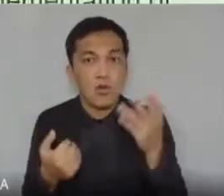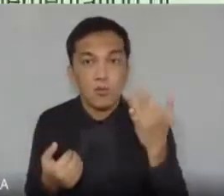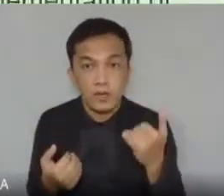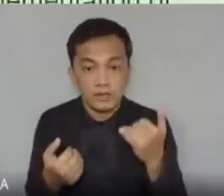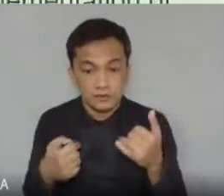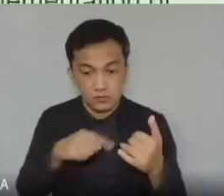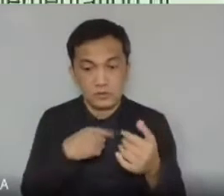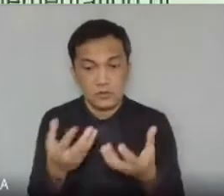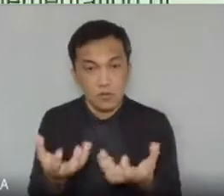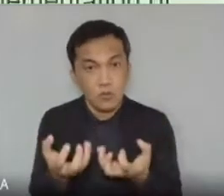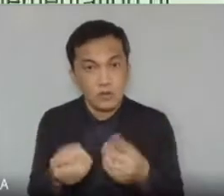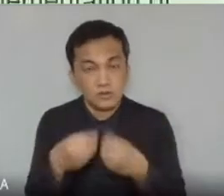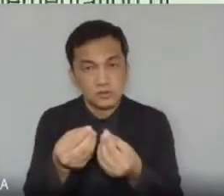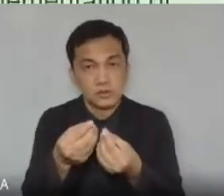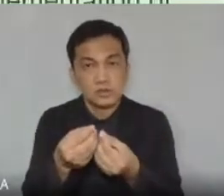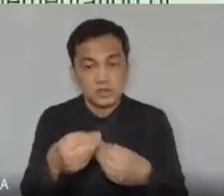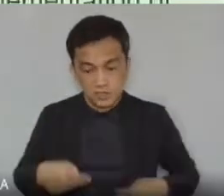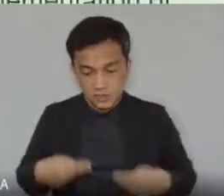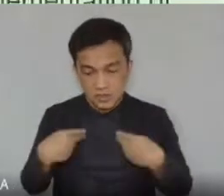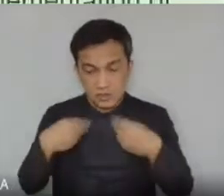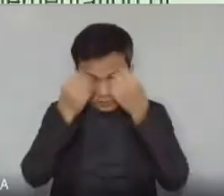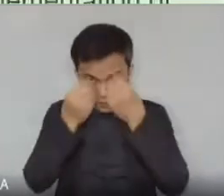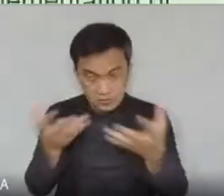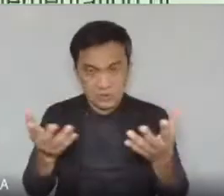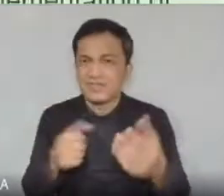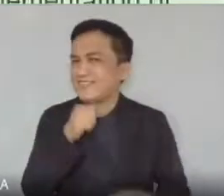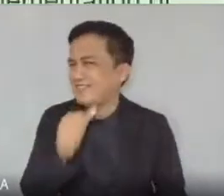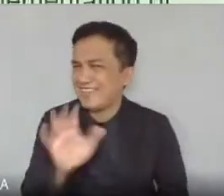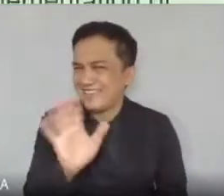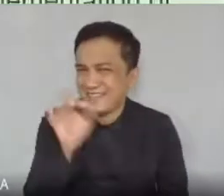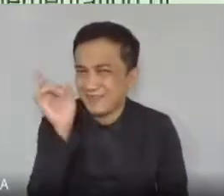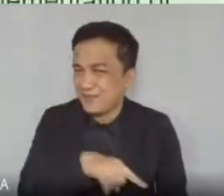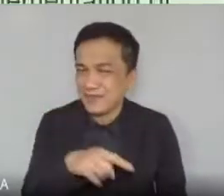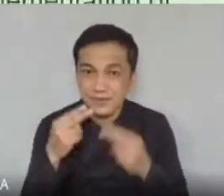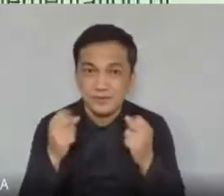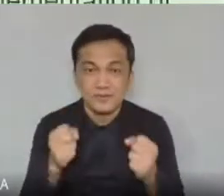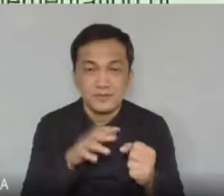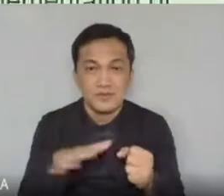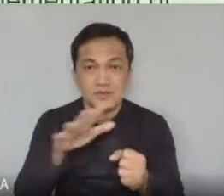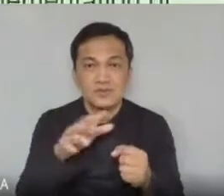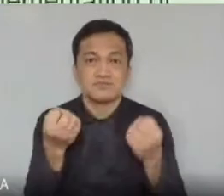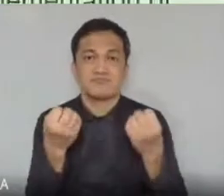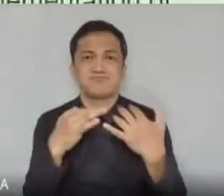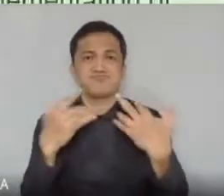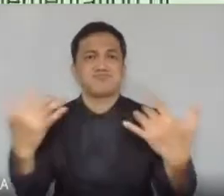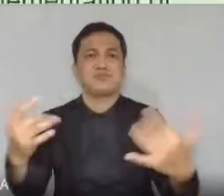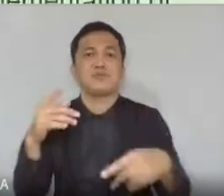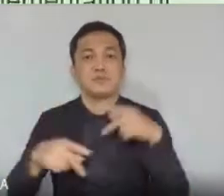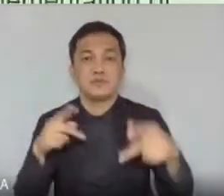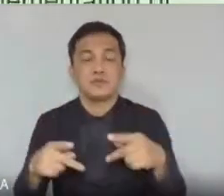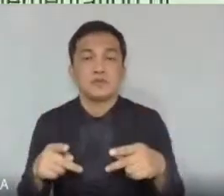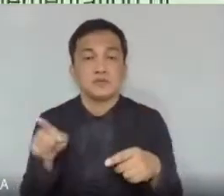lockdown when people were urged to stay home. The telemedicine platform was integrated in the